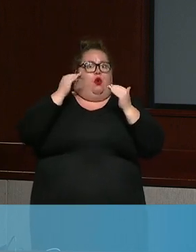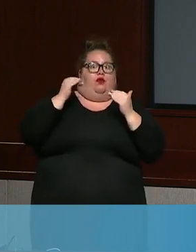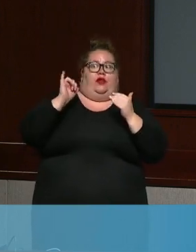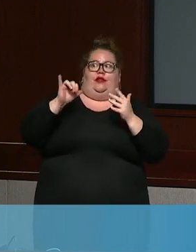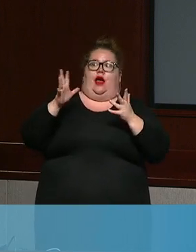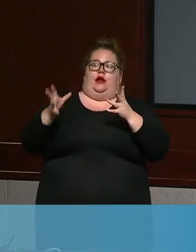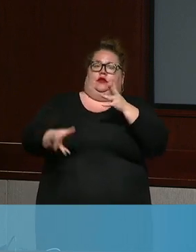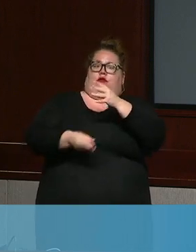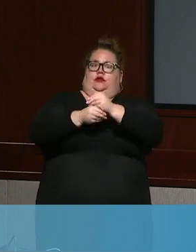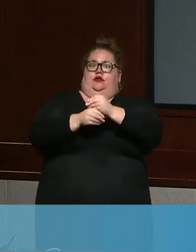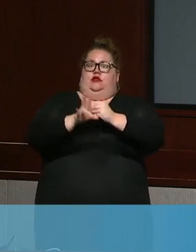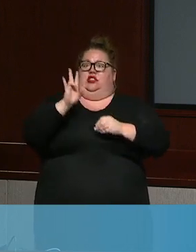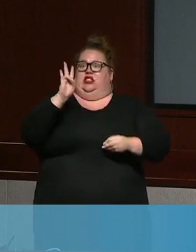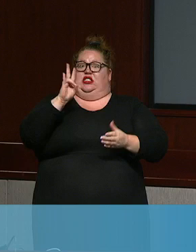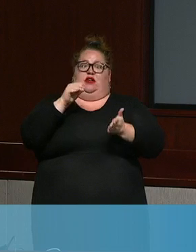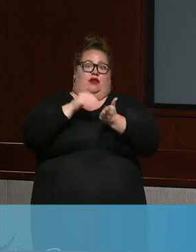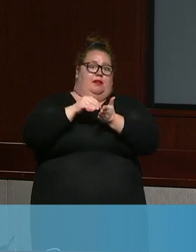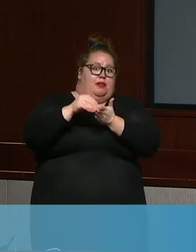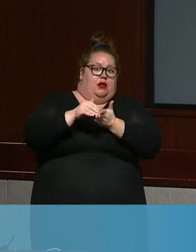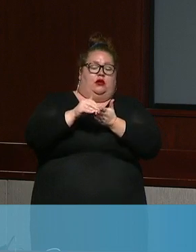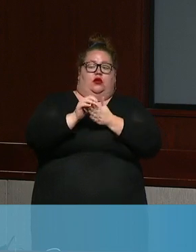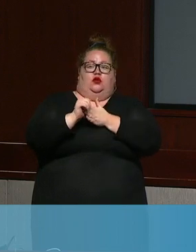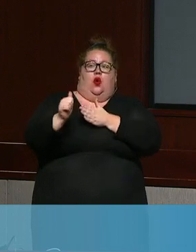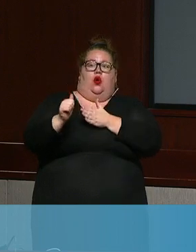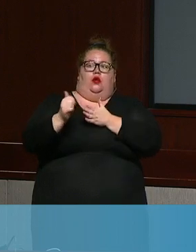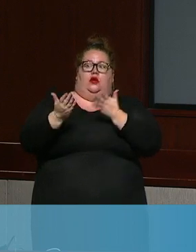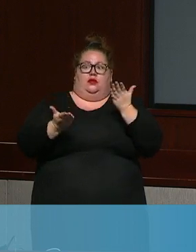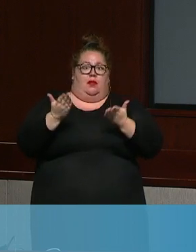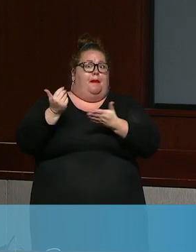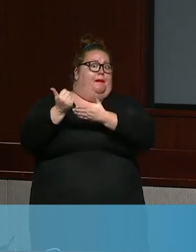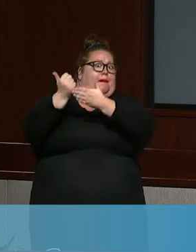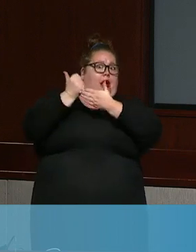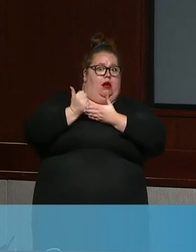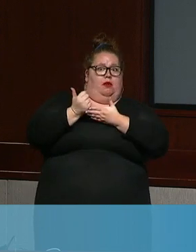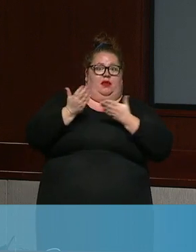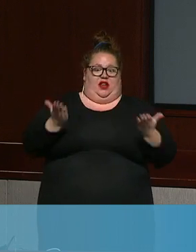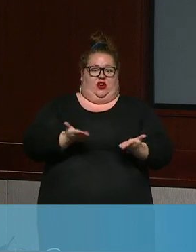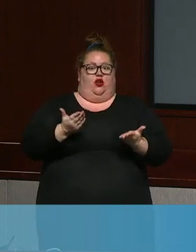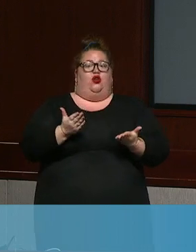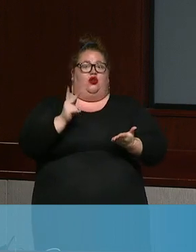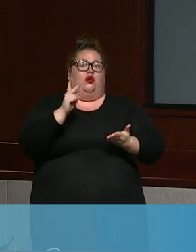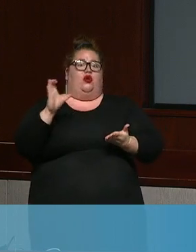million will help us with some of our efforts in Kern County.